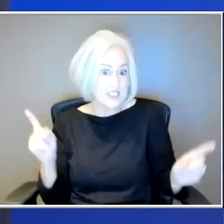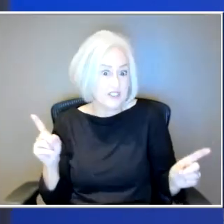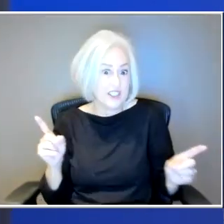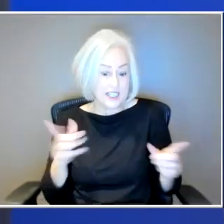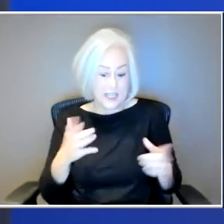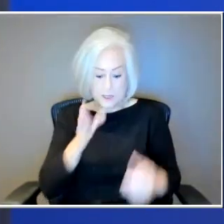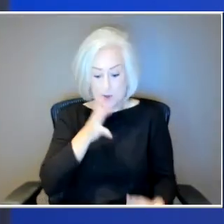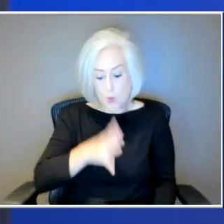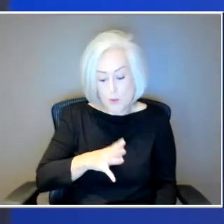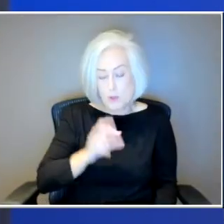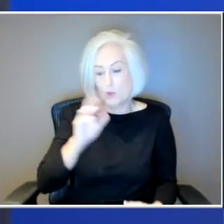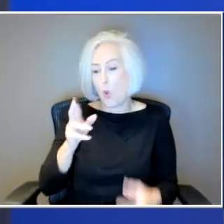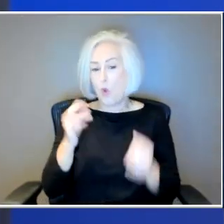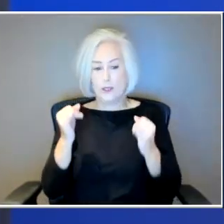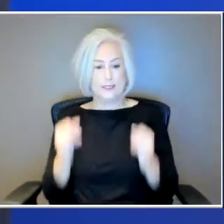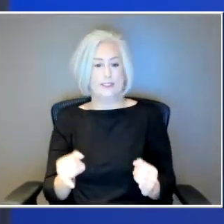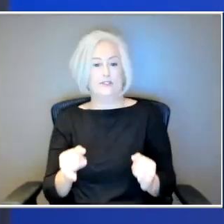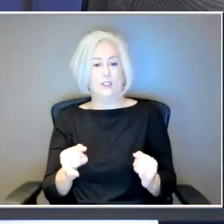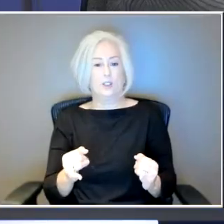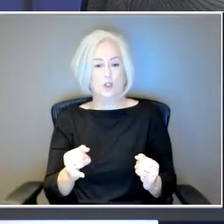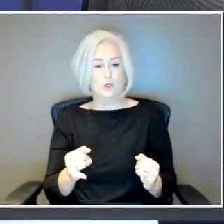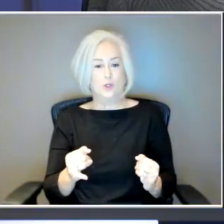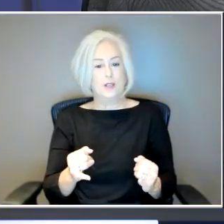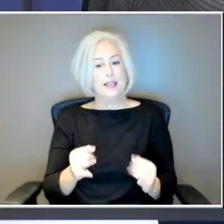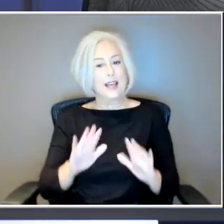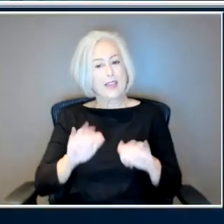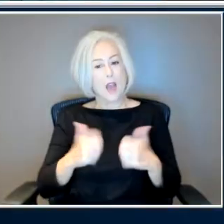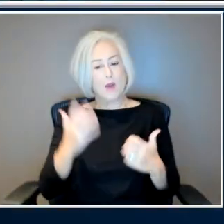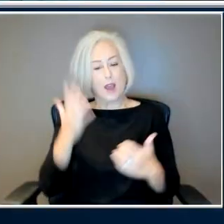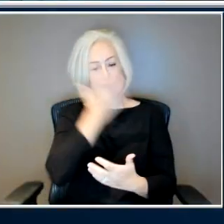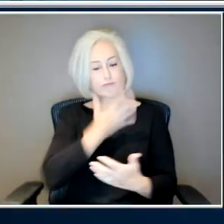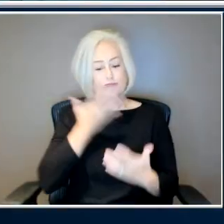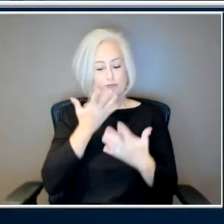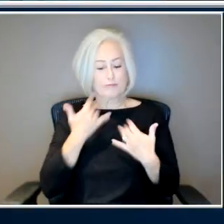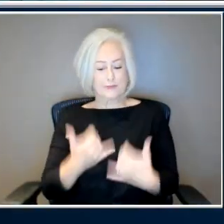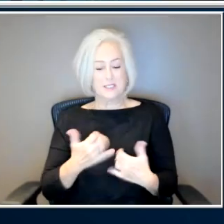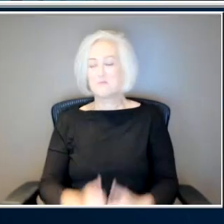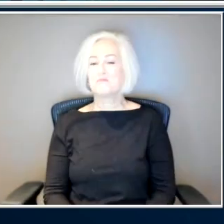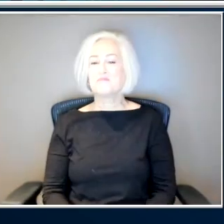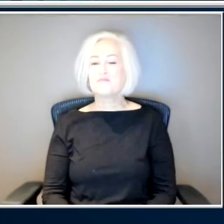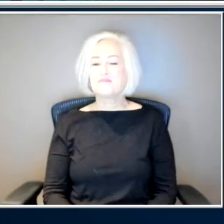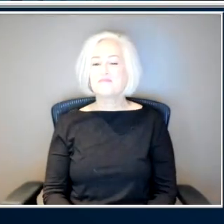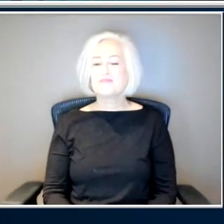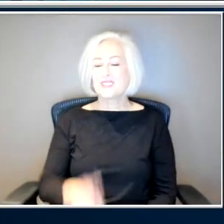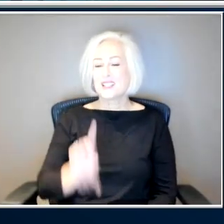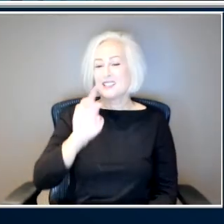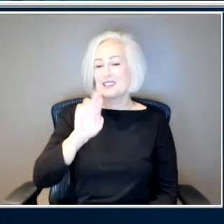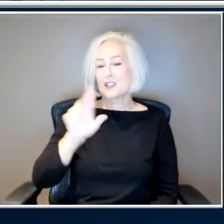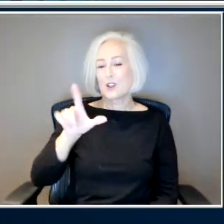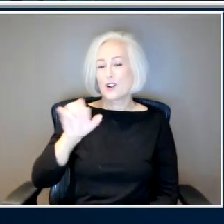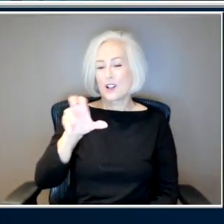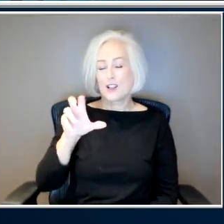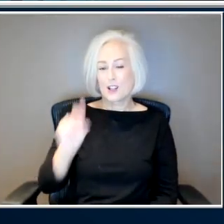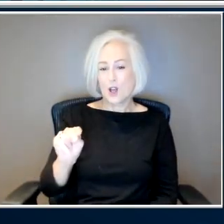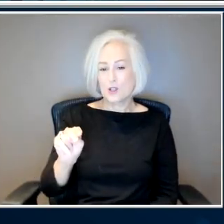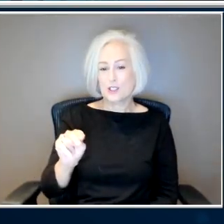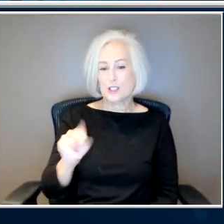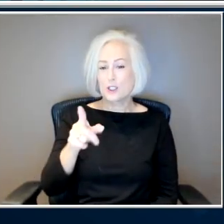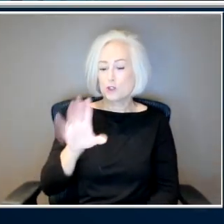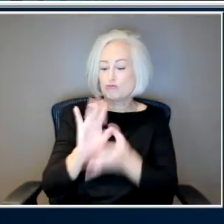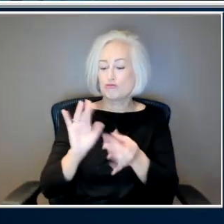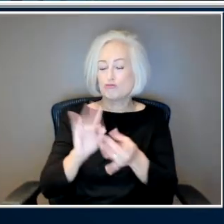new sense of self. Dr. Larson, let's bring you in here because we mentioned the Angelina Jolie